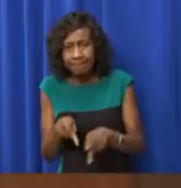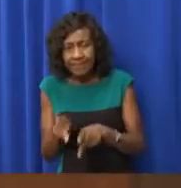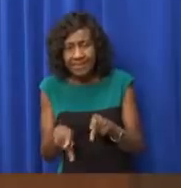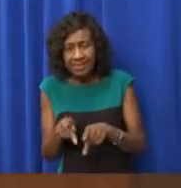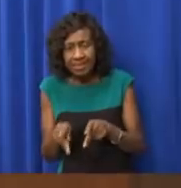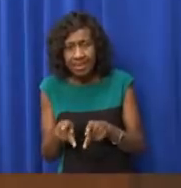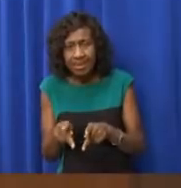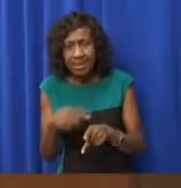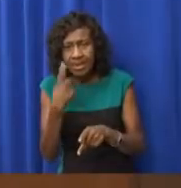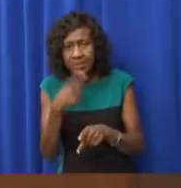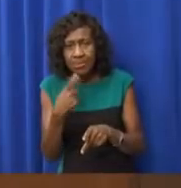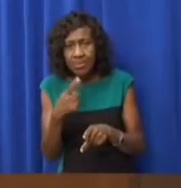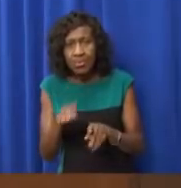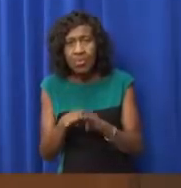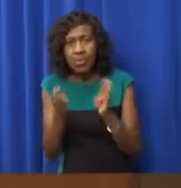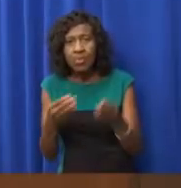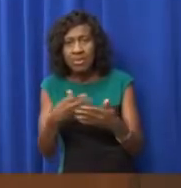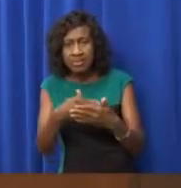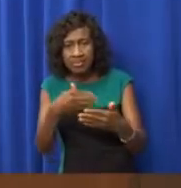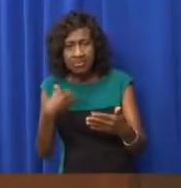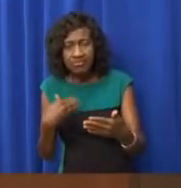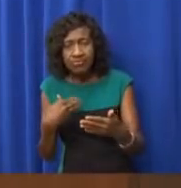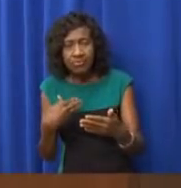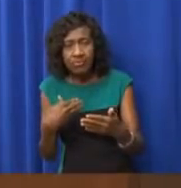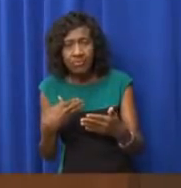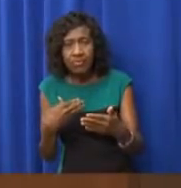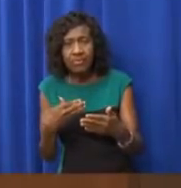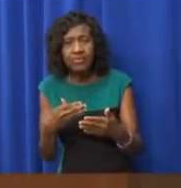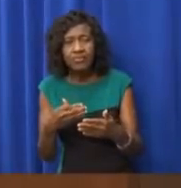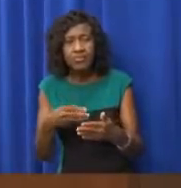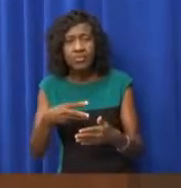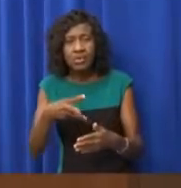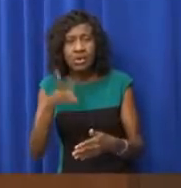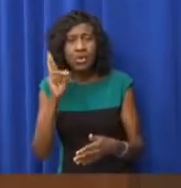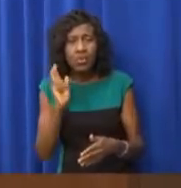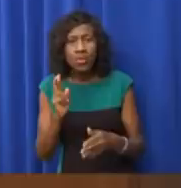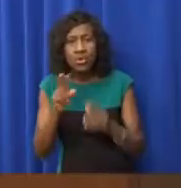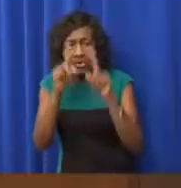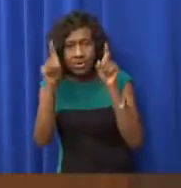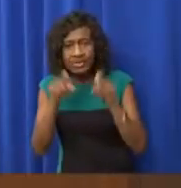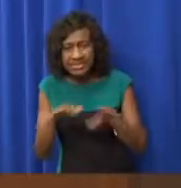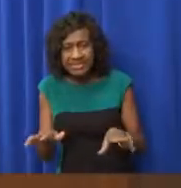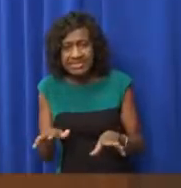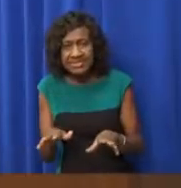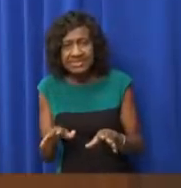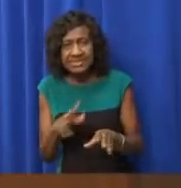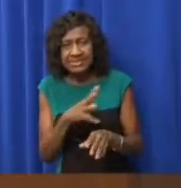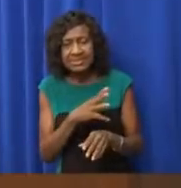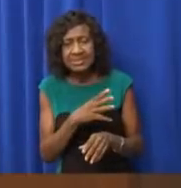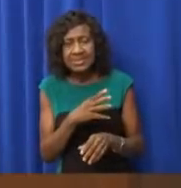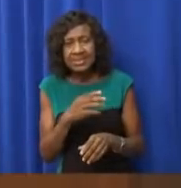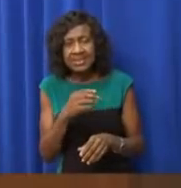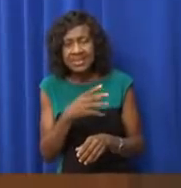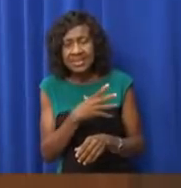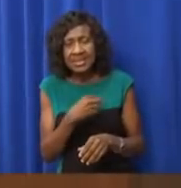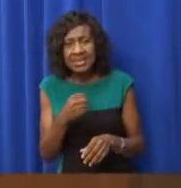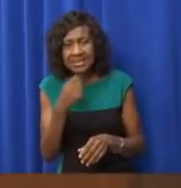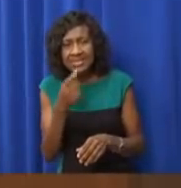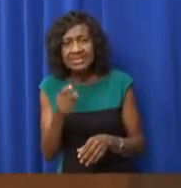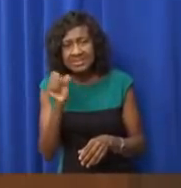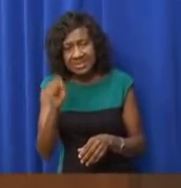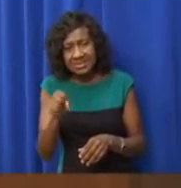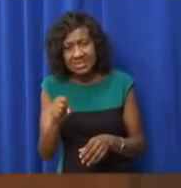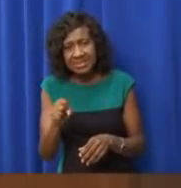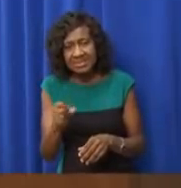been extended. And a lot of the restaurants which are going to be opening up to provide more services have already been screened. Yes, so they are part of the